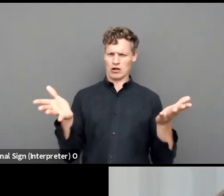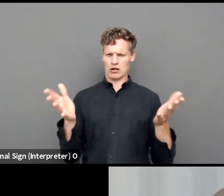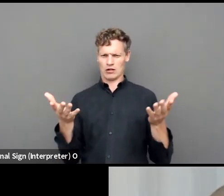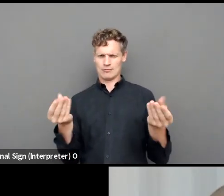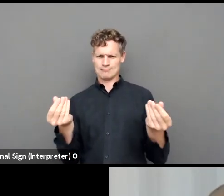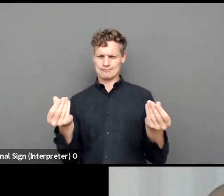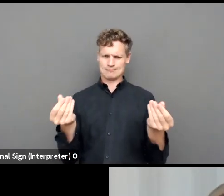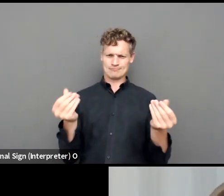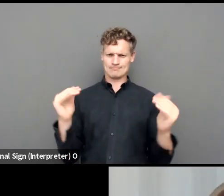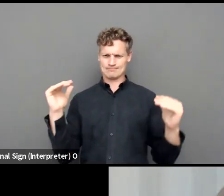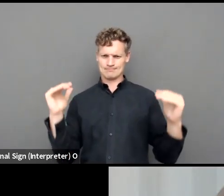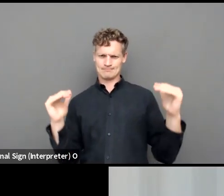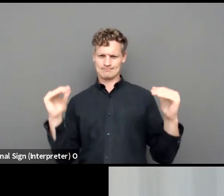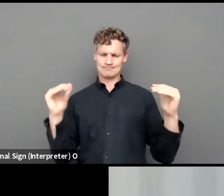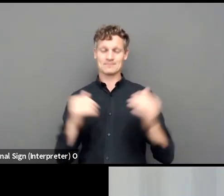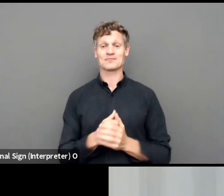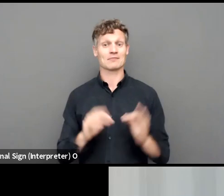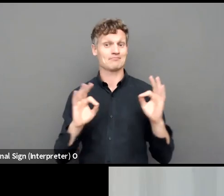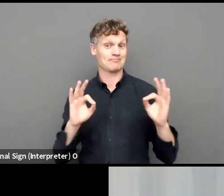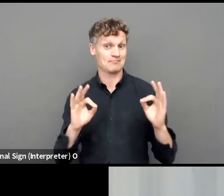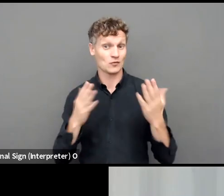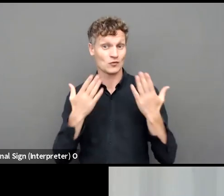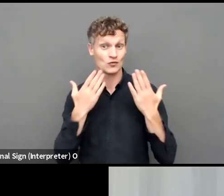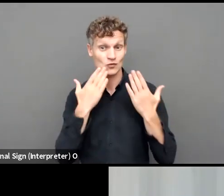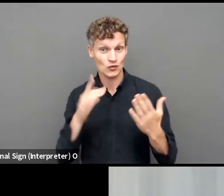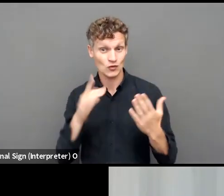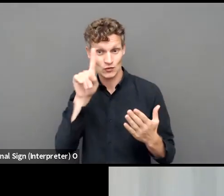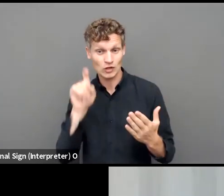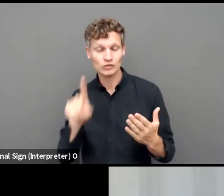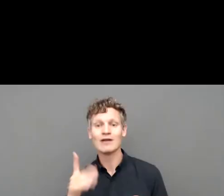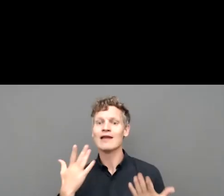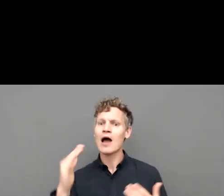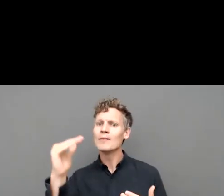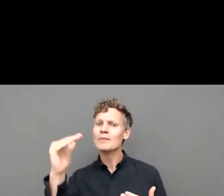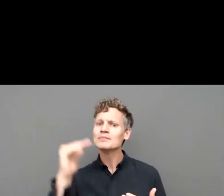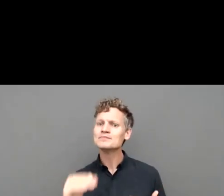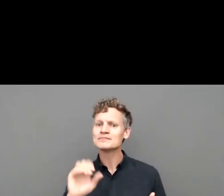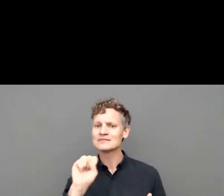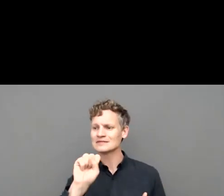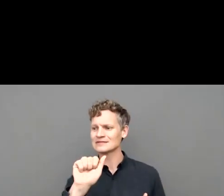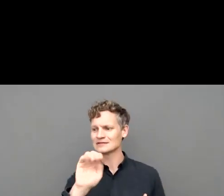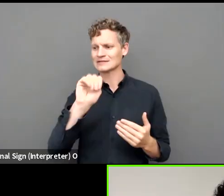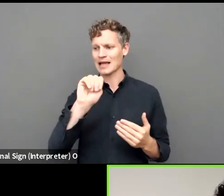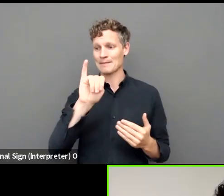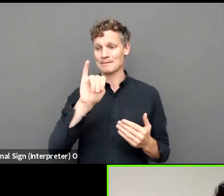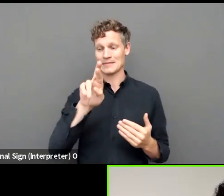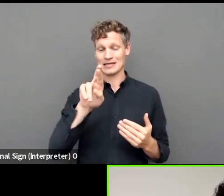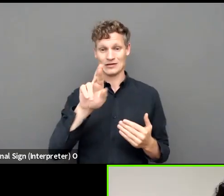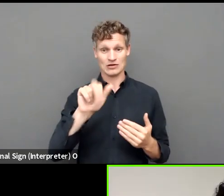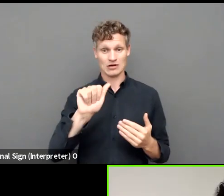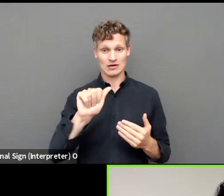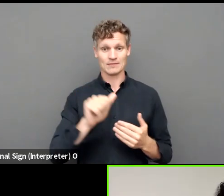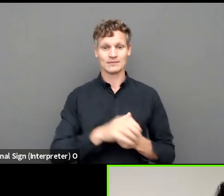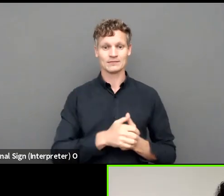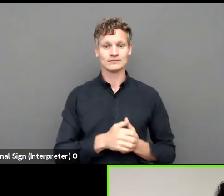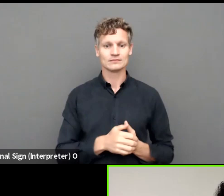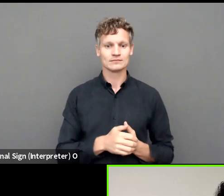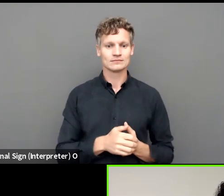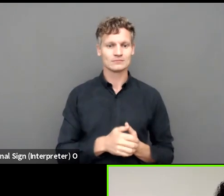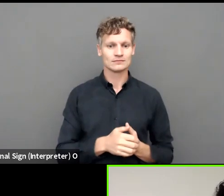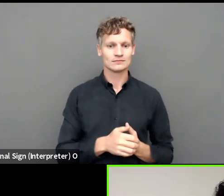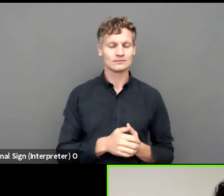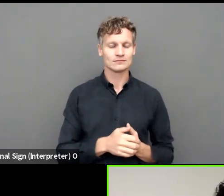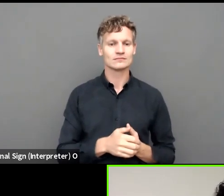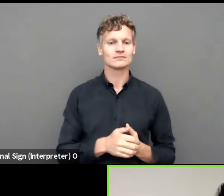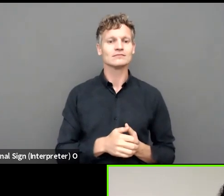to Samira next. But as I do, I just want to quickly read a comment here from Sylvie Gurría, who we'll be hearing from a little